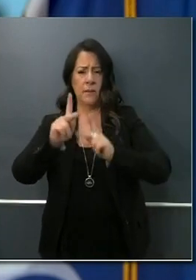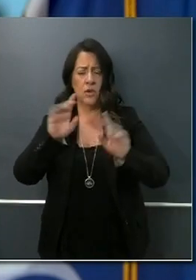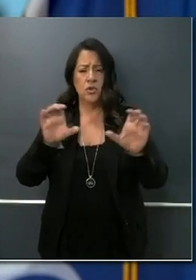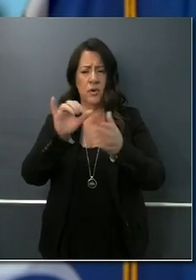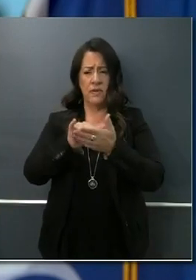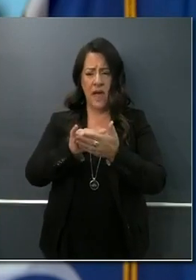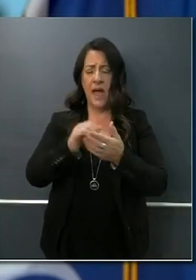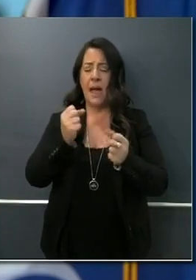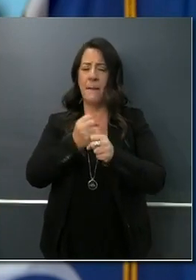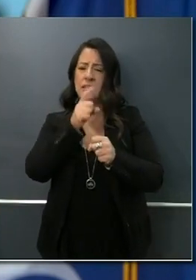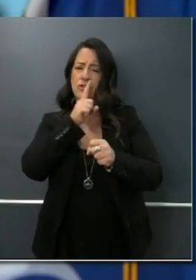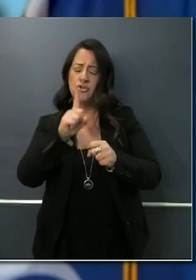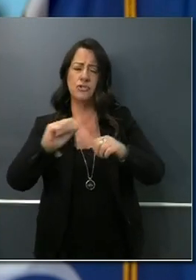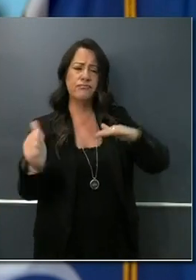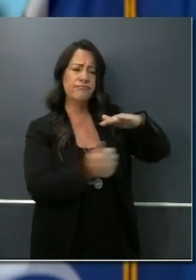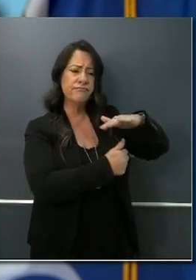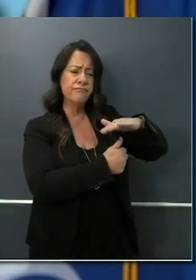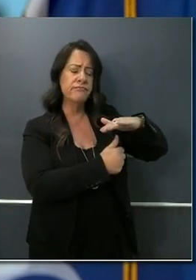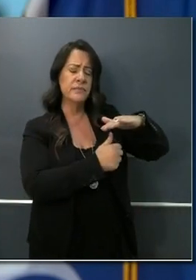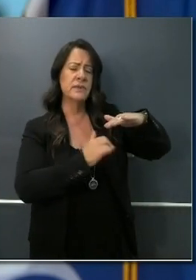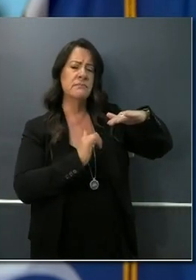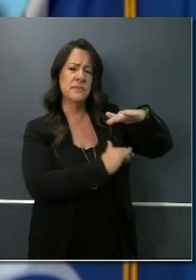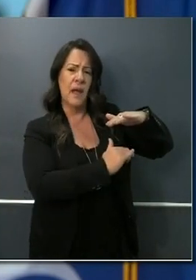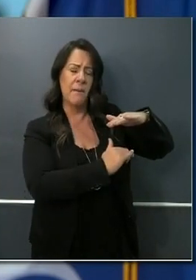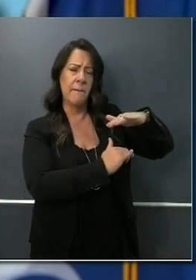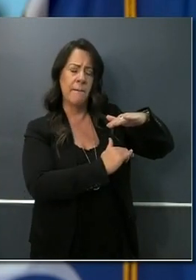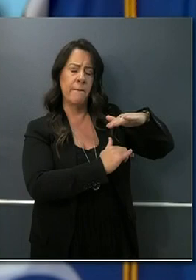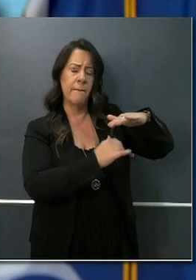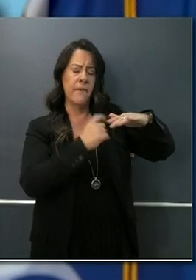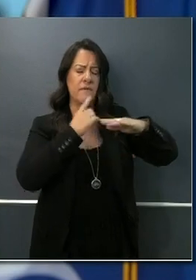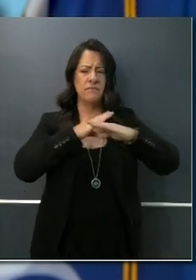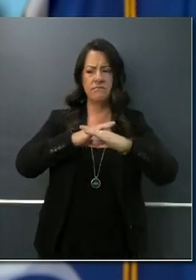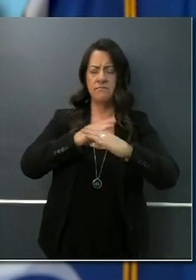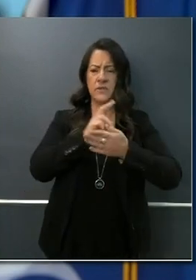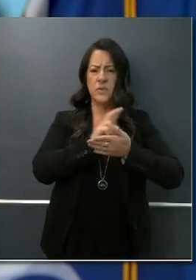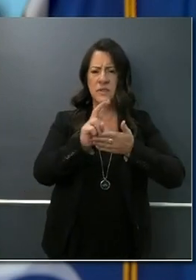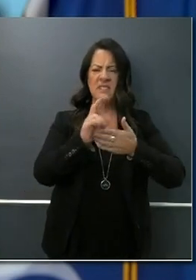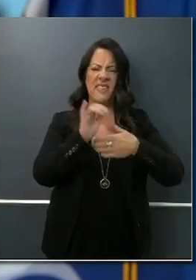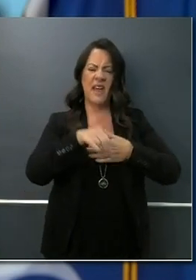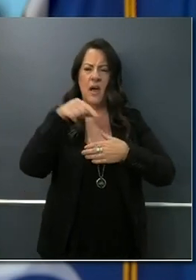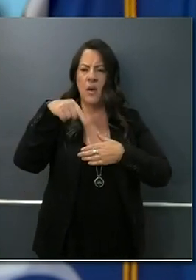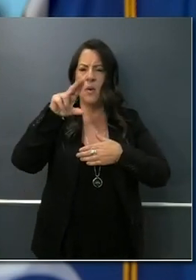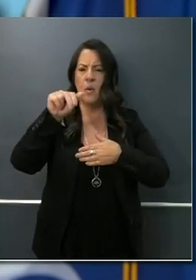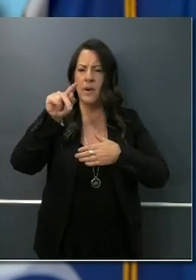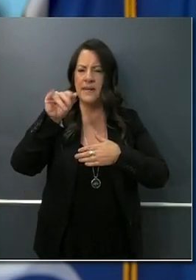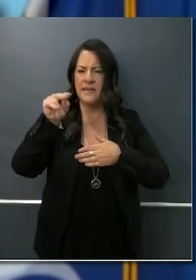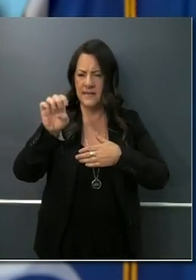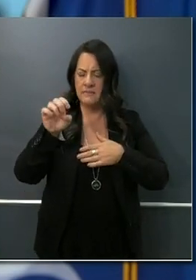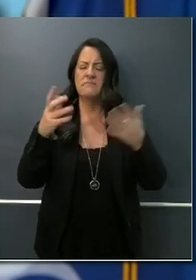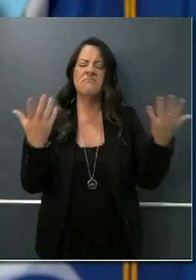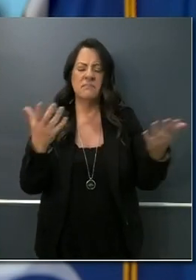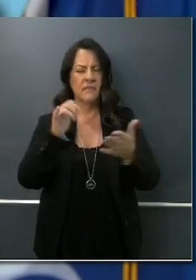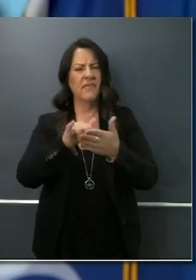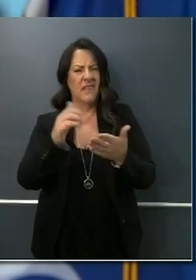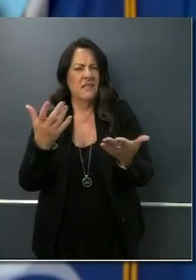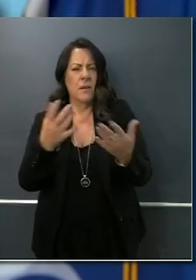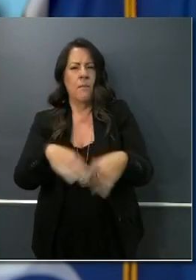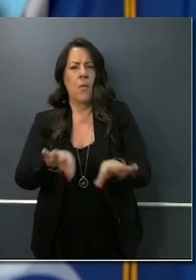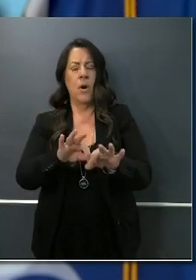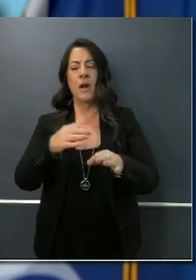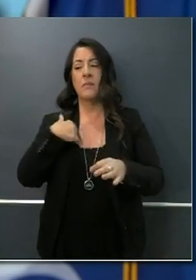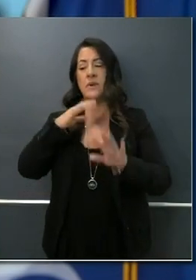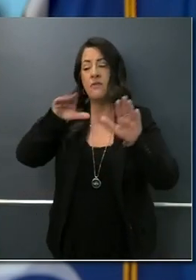around quarantine. Tomorrow, we're going to break down the number 5 indicator, which goes to our business